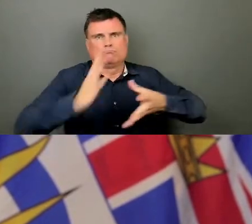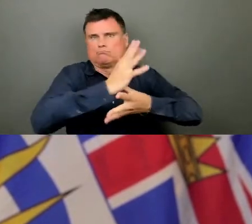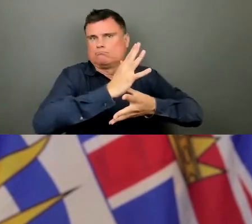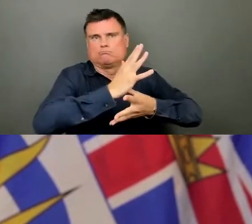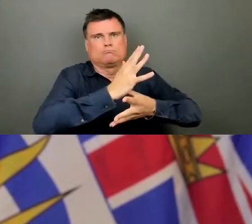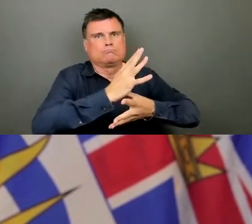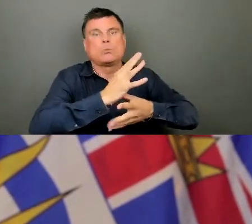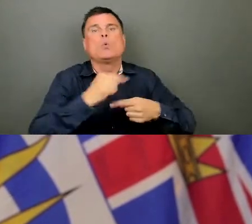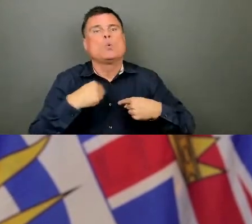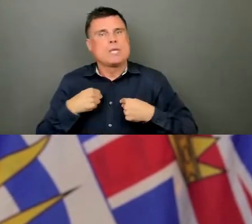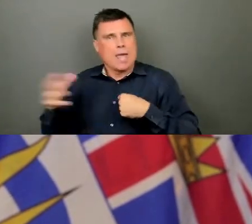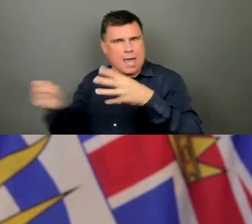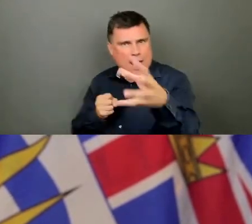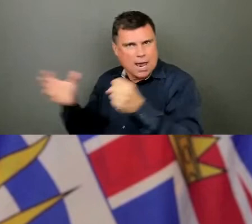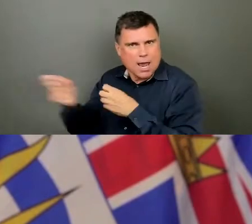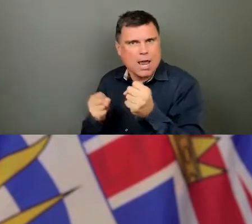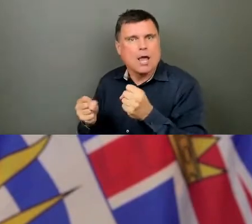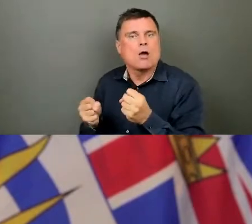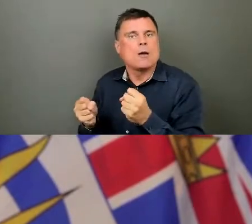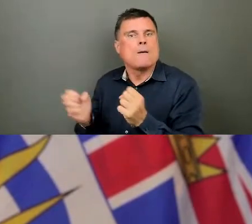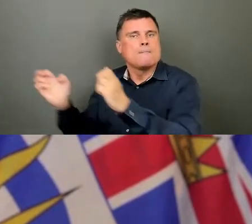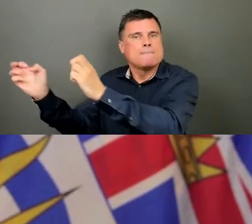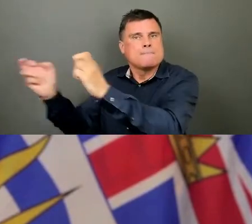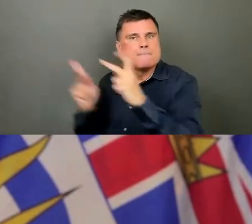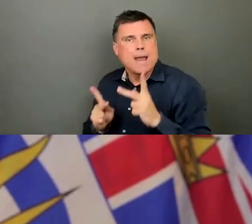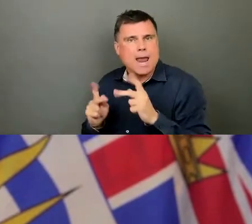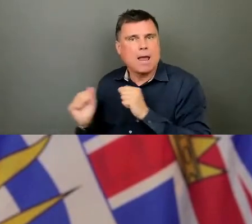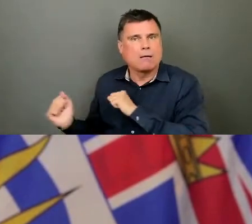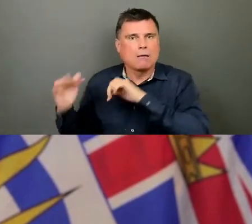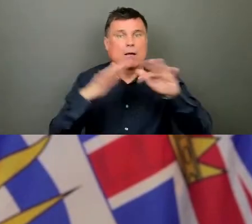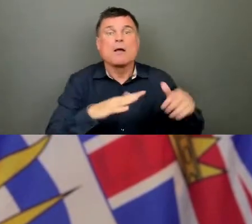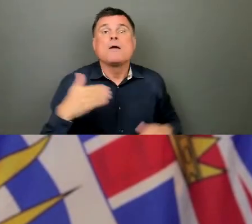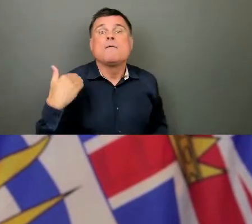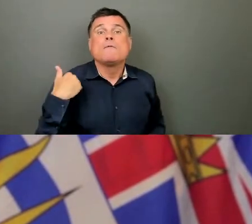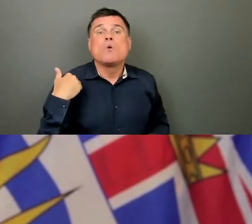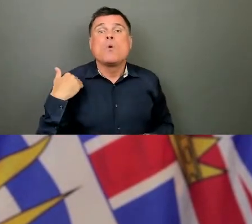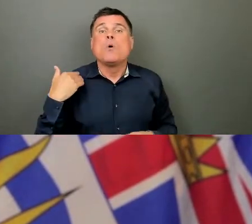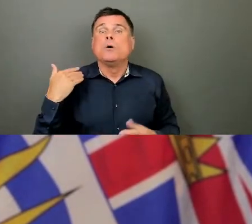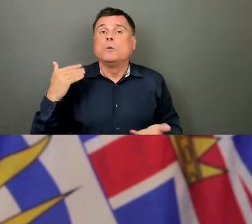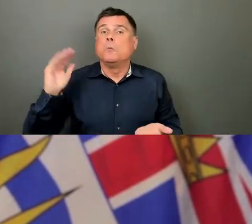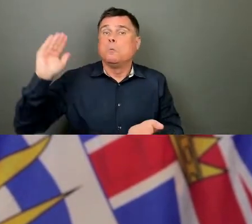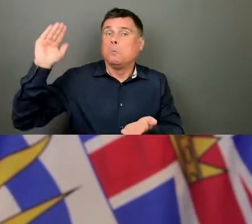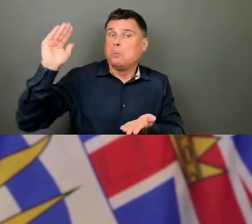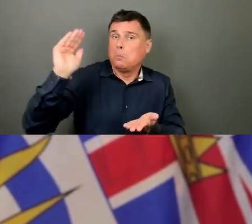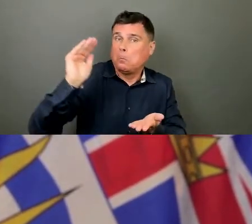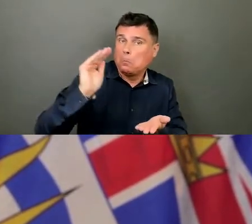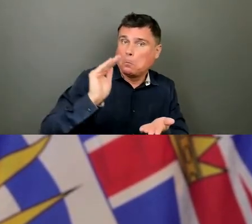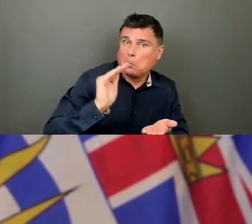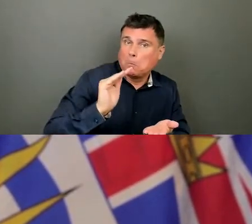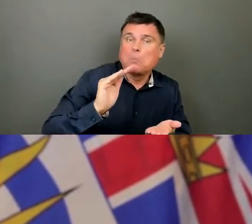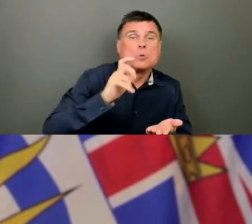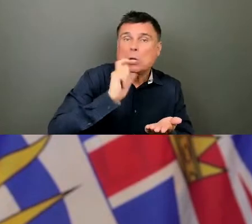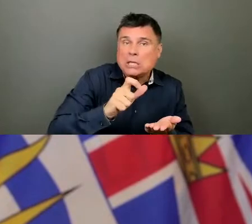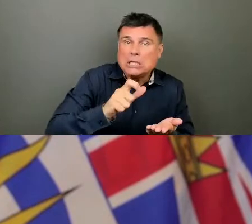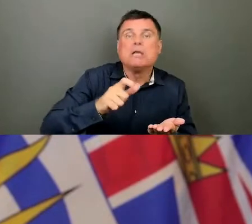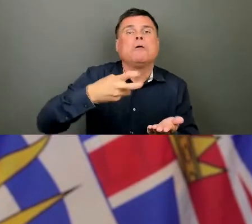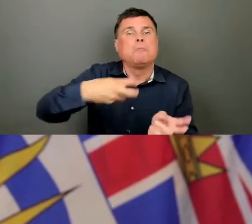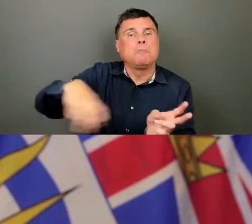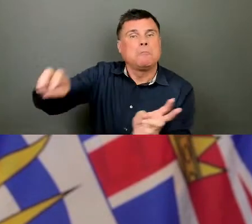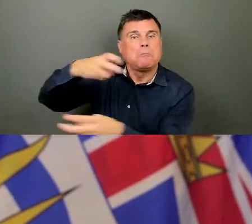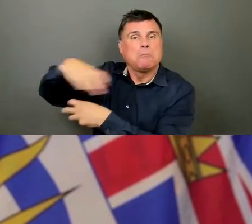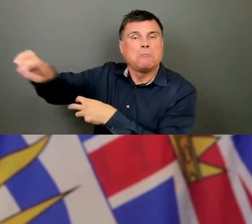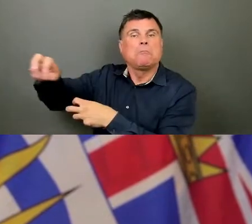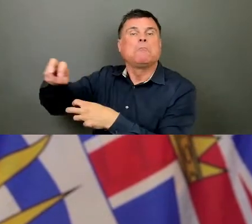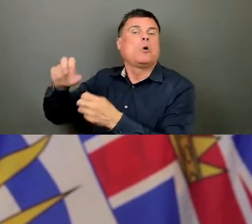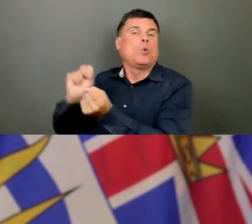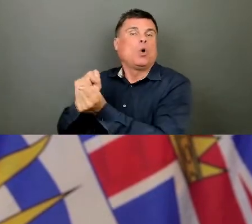of the case and contact, or bringing back in some of the case and contact management staff who had been redeployed to things like